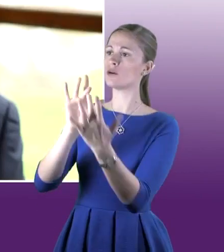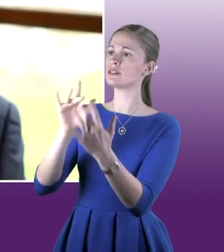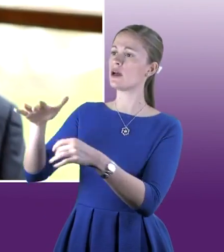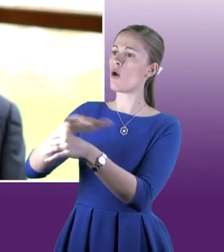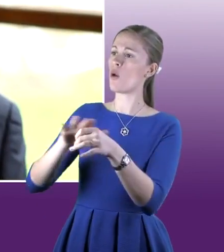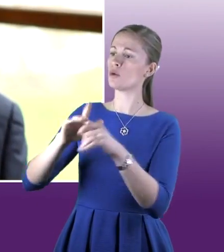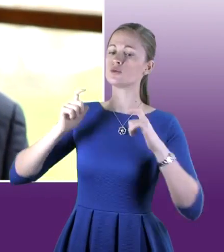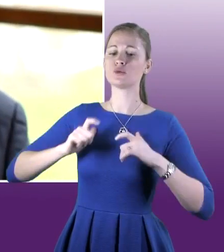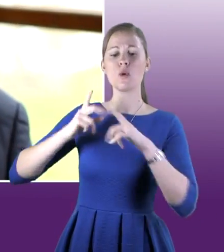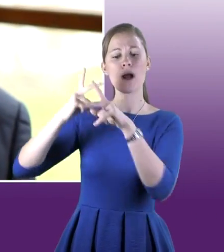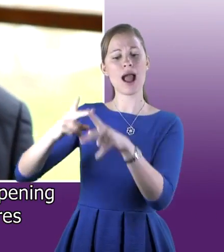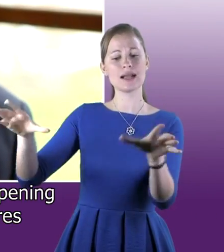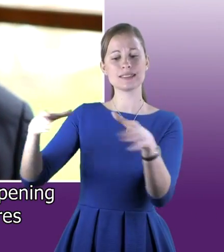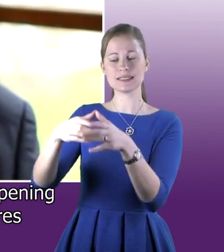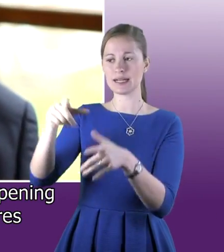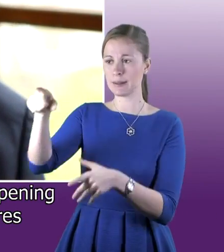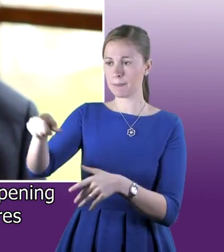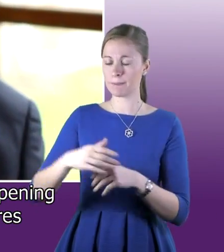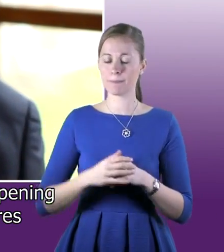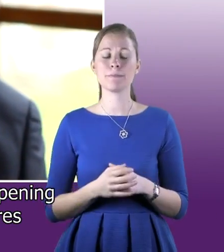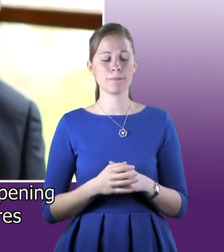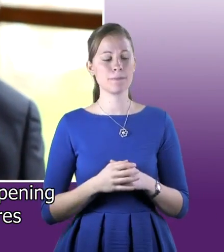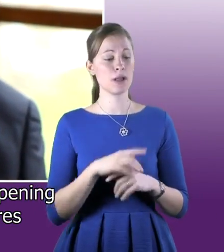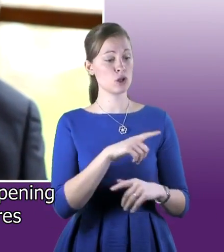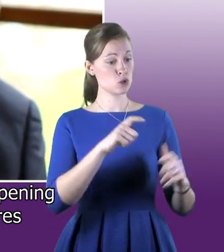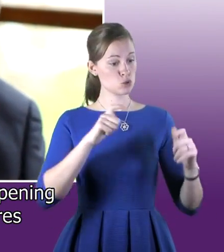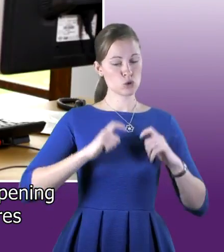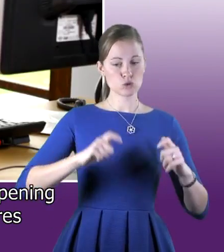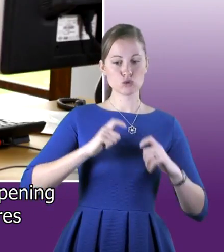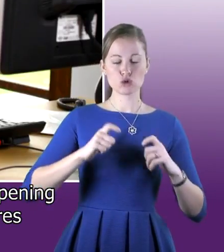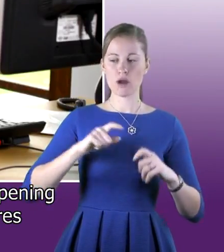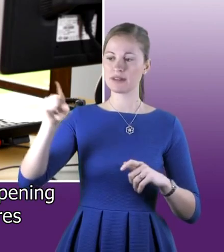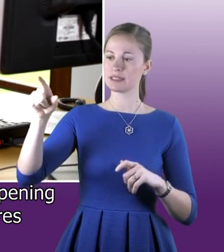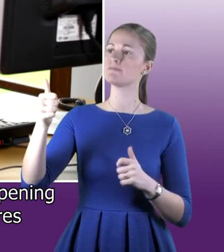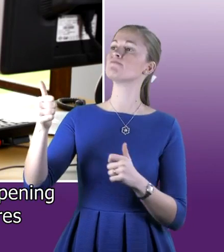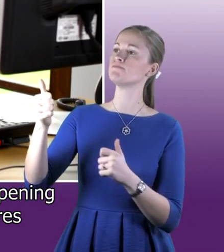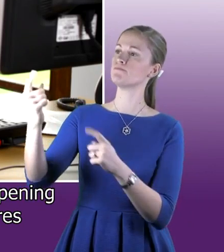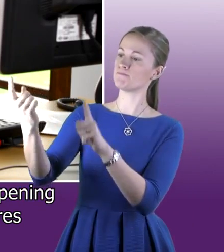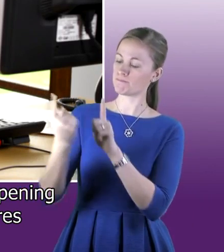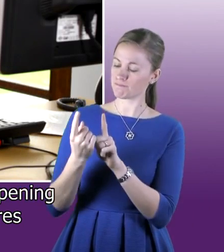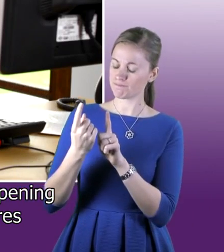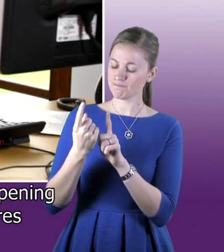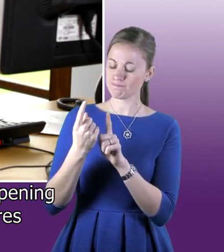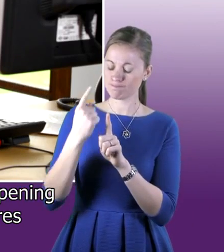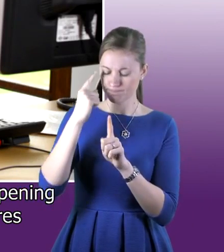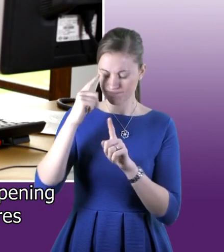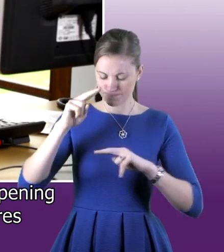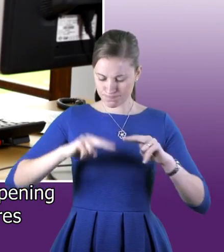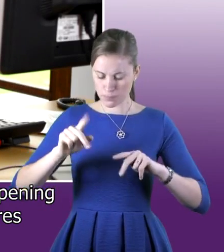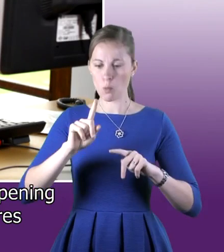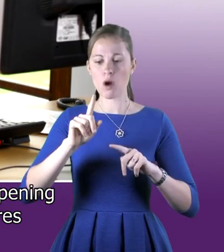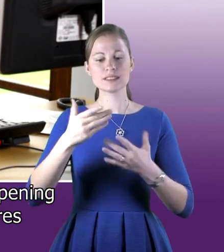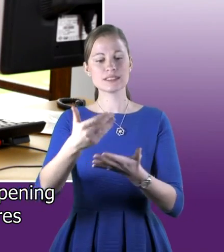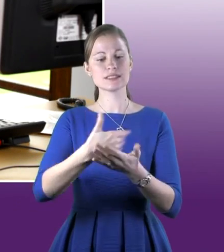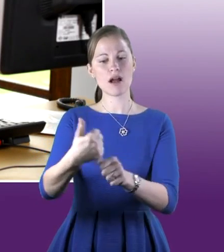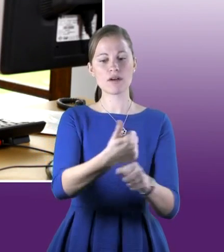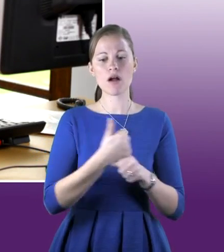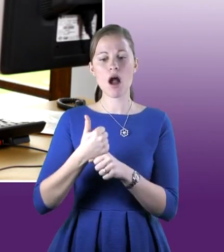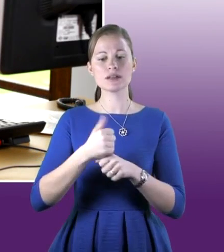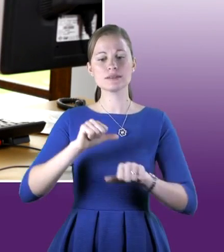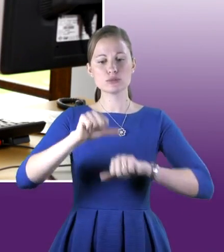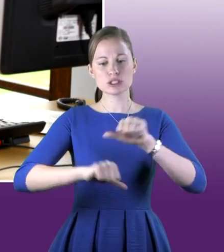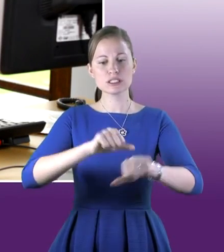team. Social services considered what had been happening to me within the safeguarding adults procedures